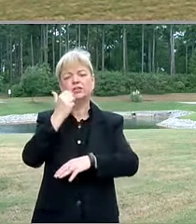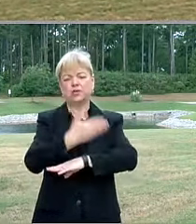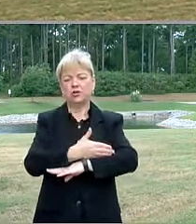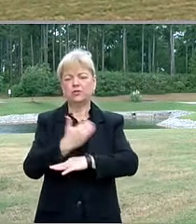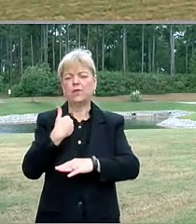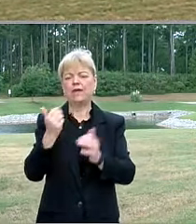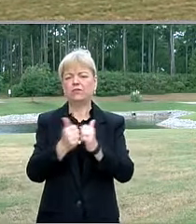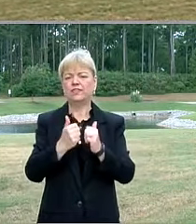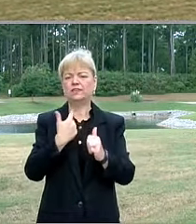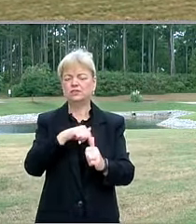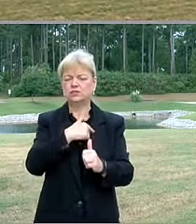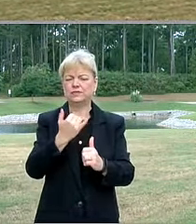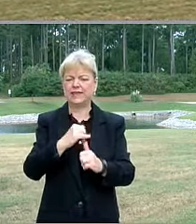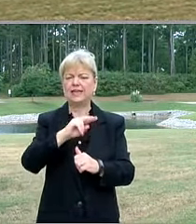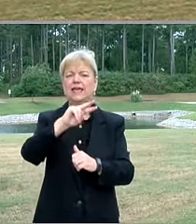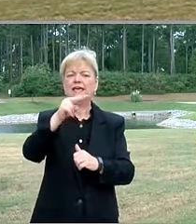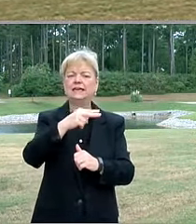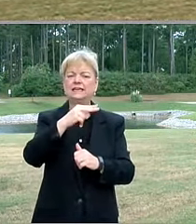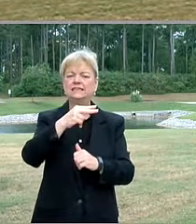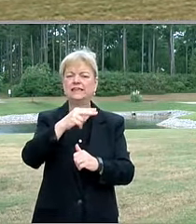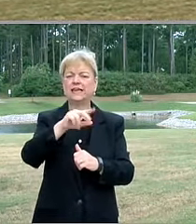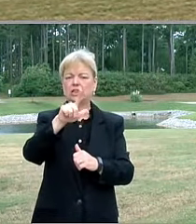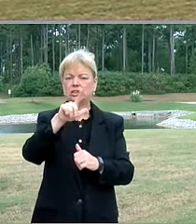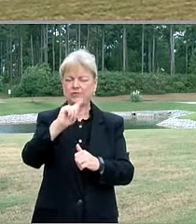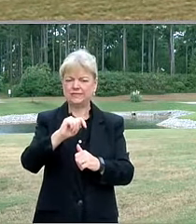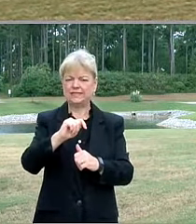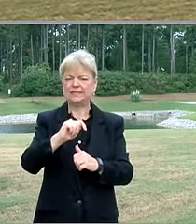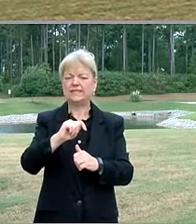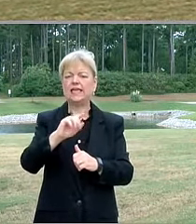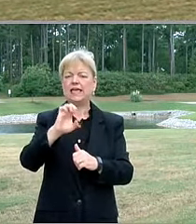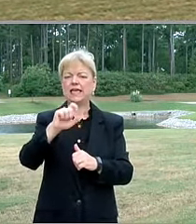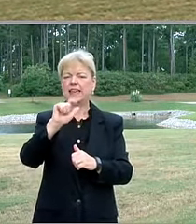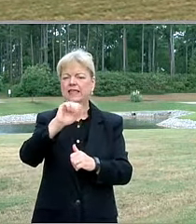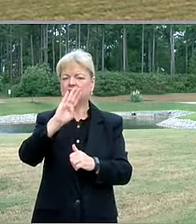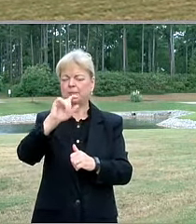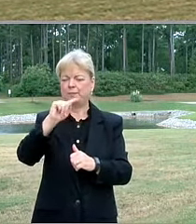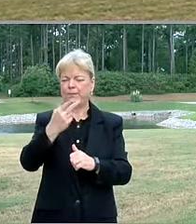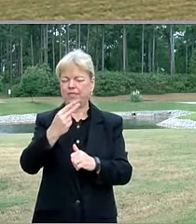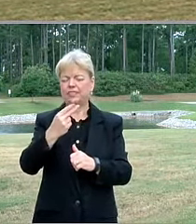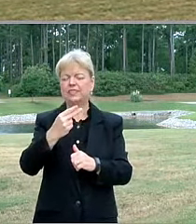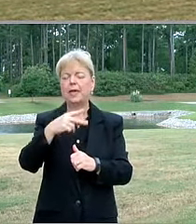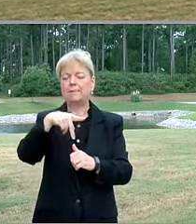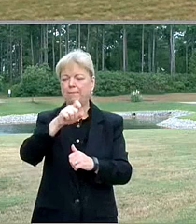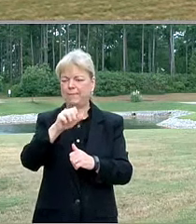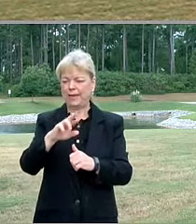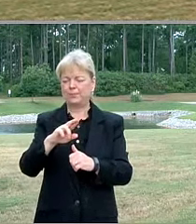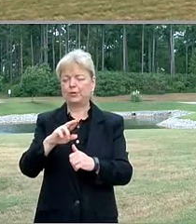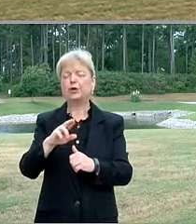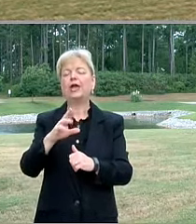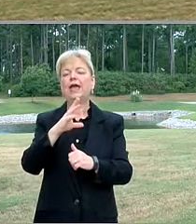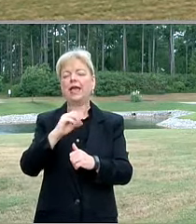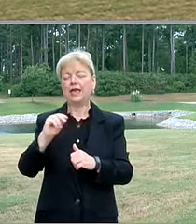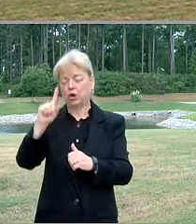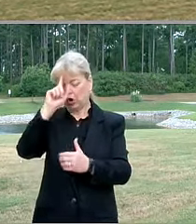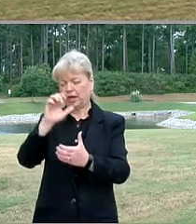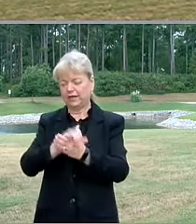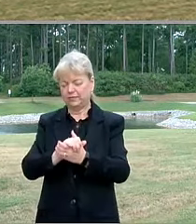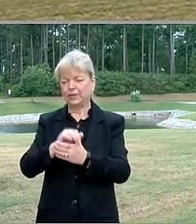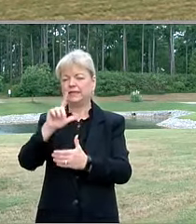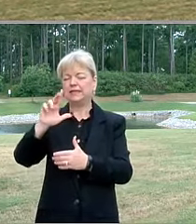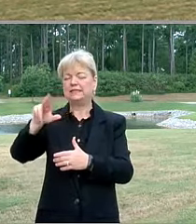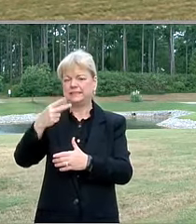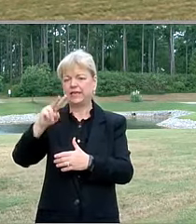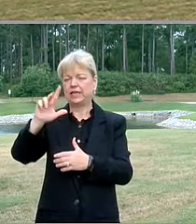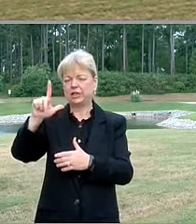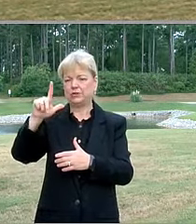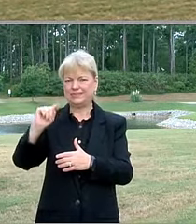us today Second Lieutenant Elizabeth Pepper and her husband, Second Lieutenant Matt Moore. So Elizabeth, good to see you. I